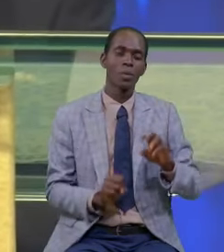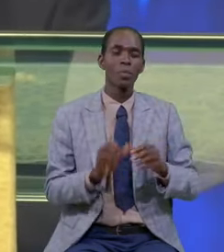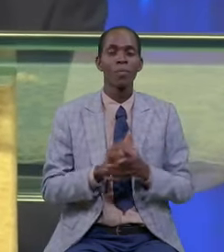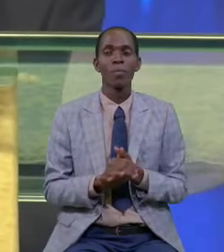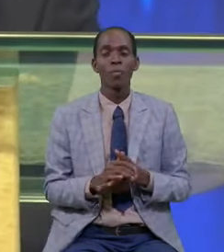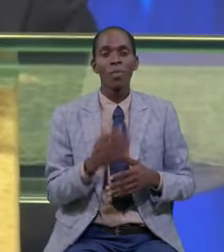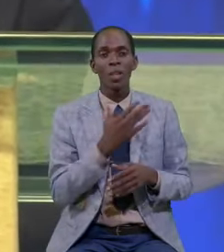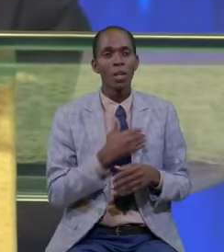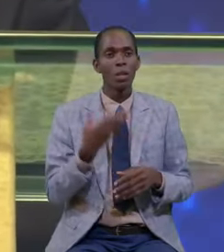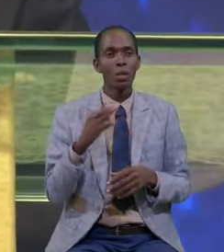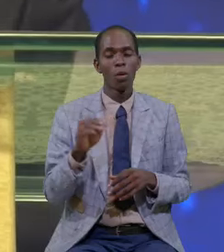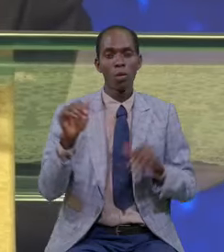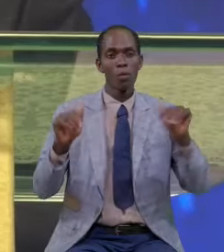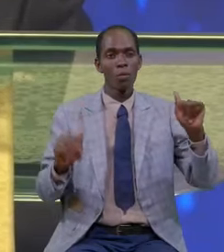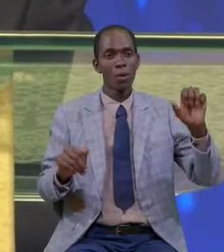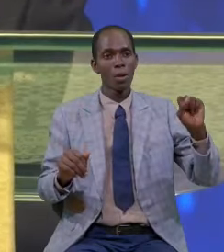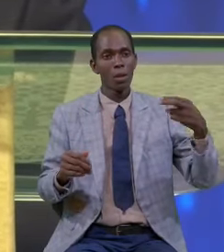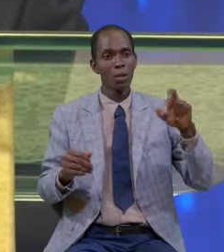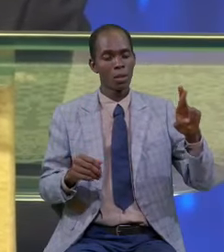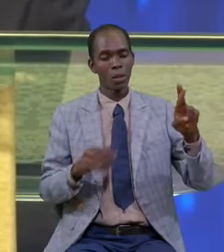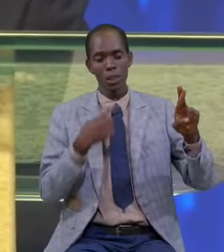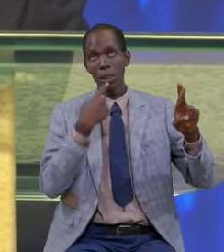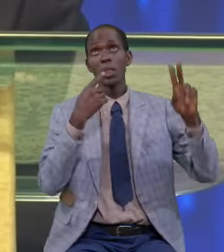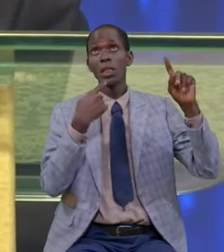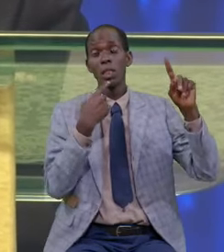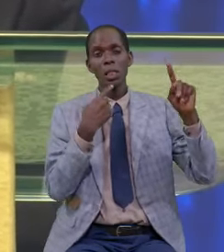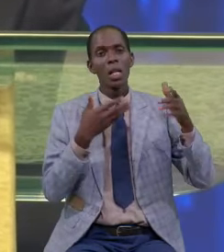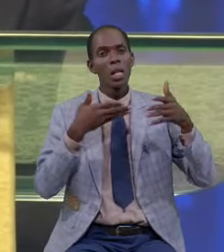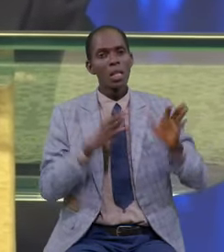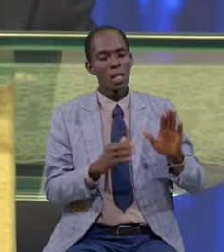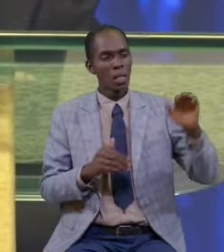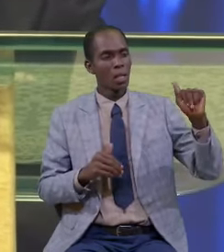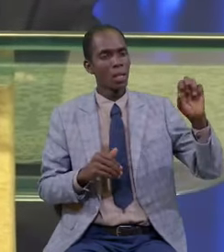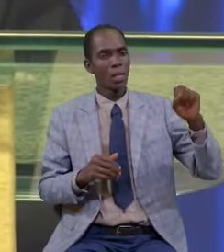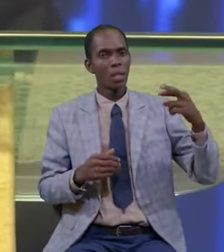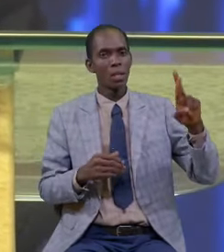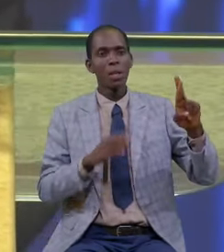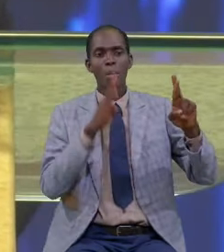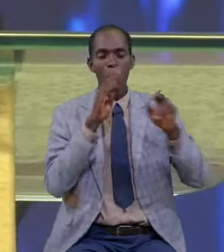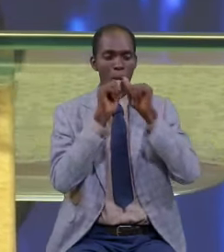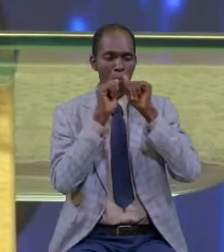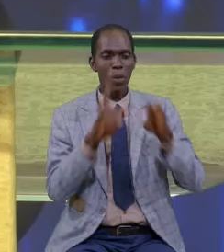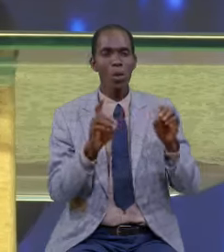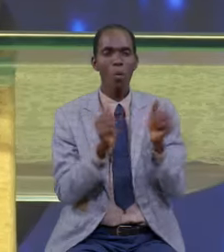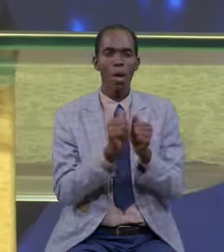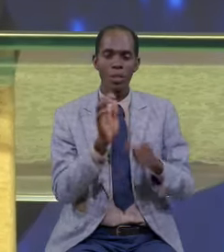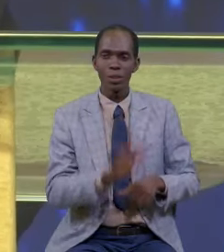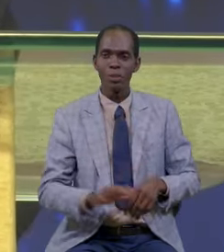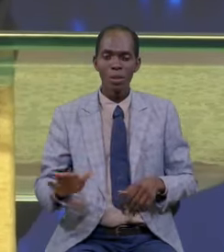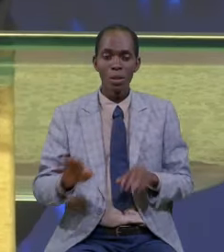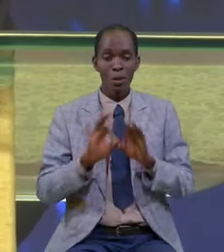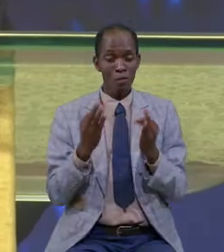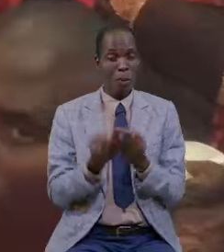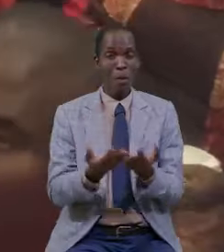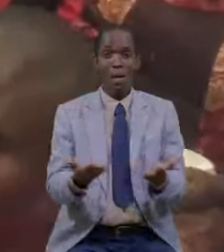Asher, he said, let Asher be blessed with children. Families here